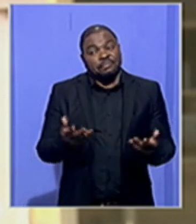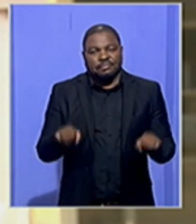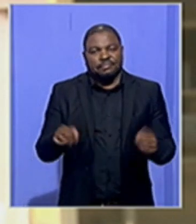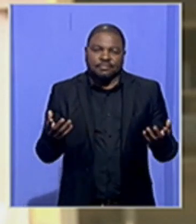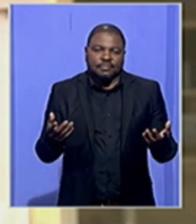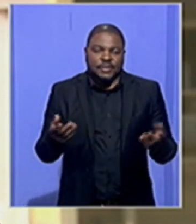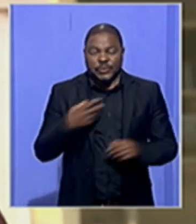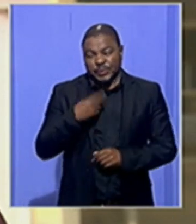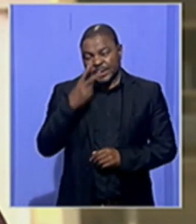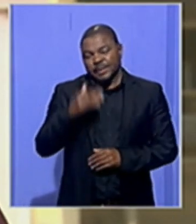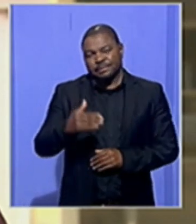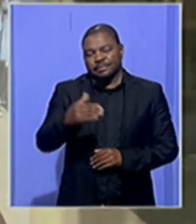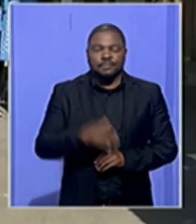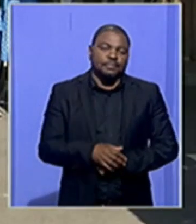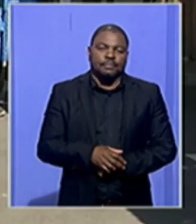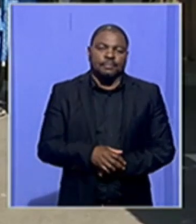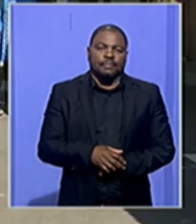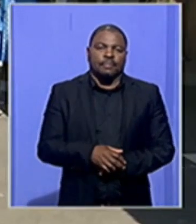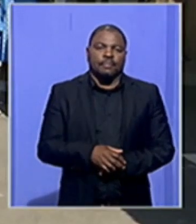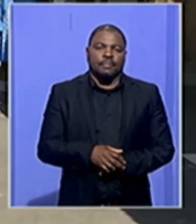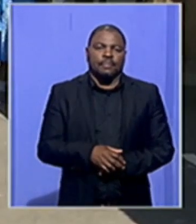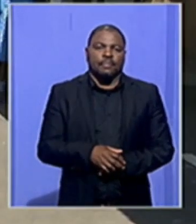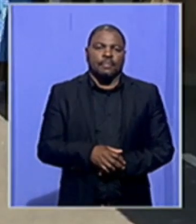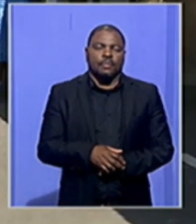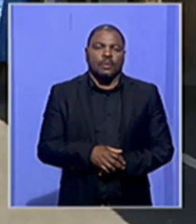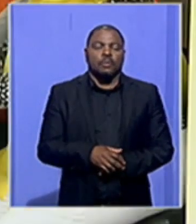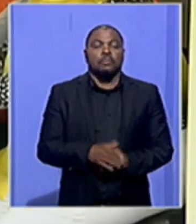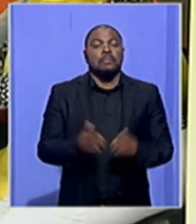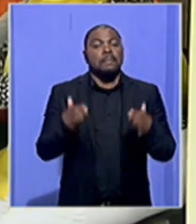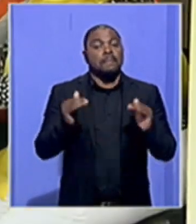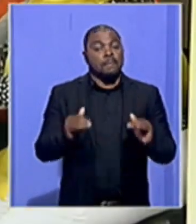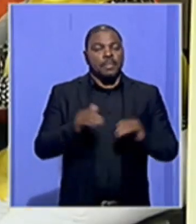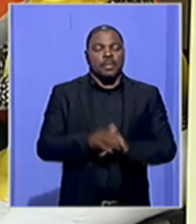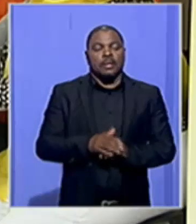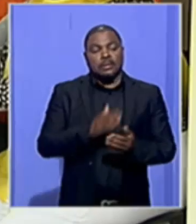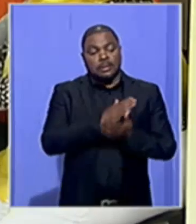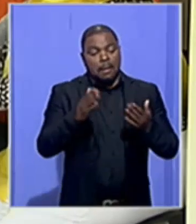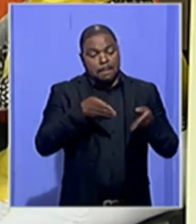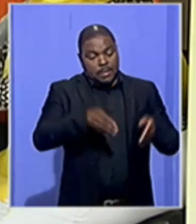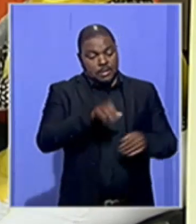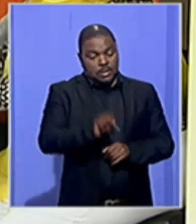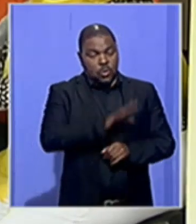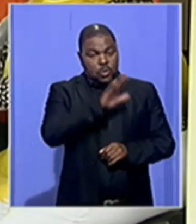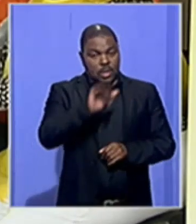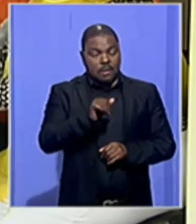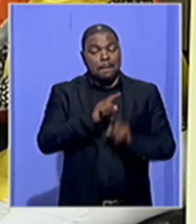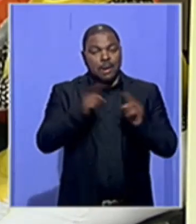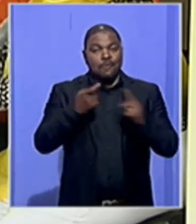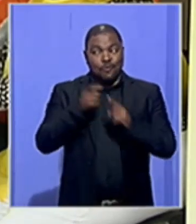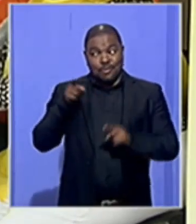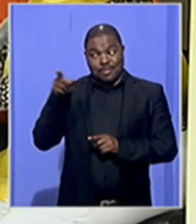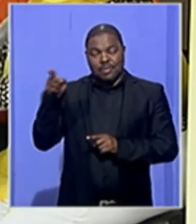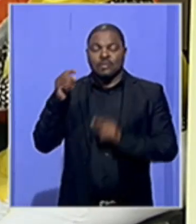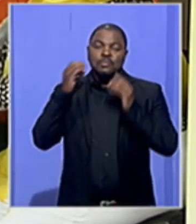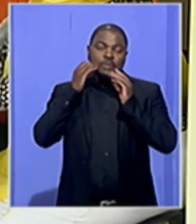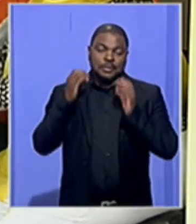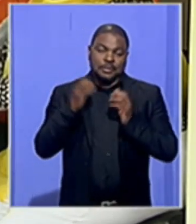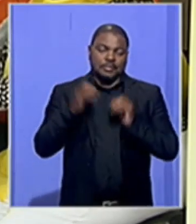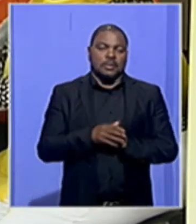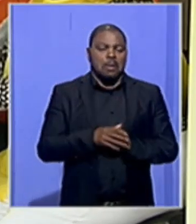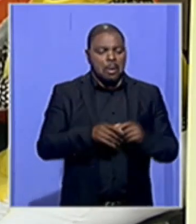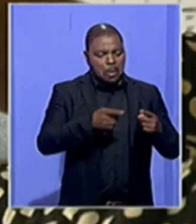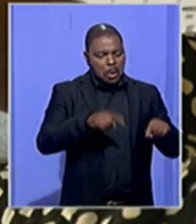We will see. We'll see. Yeah. Le mororo ba se kwa gae baagi ba Mozambique ba ba mo Aforika Borwa ba